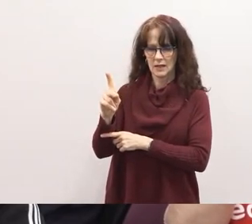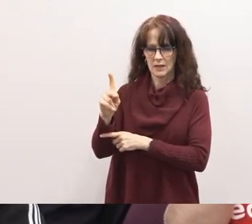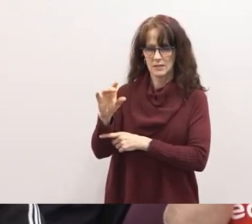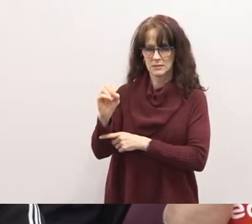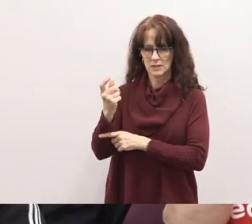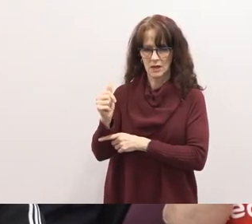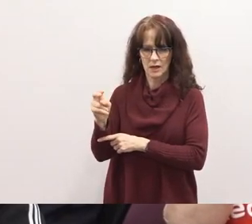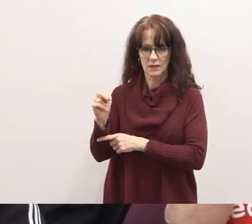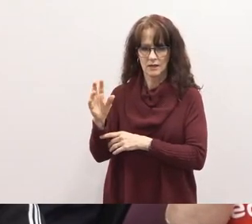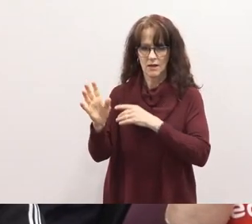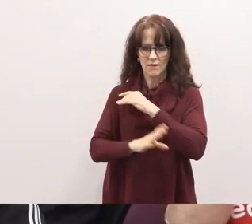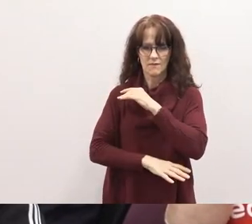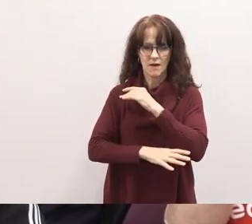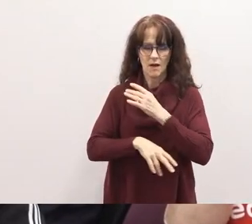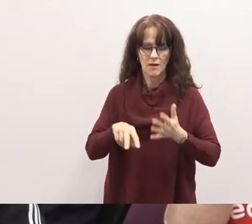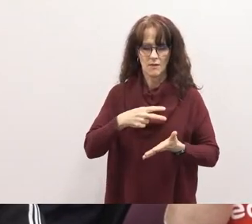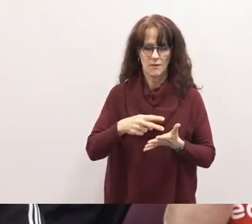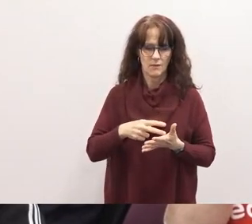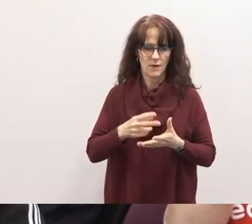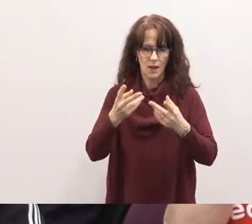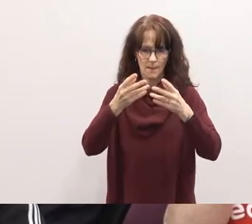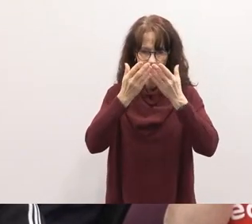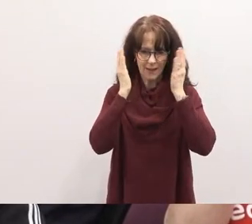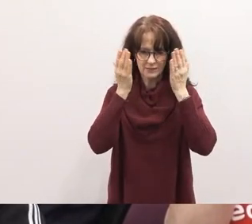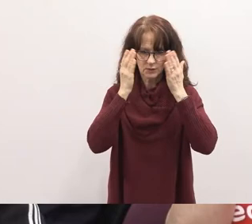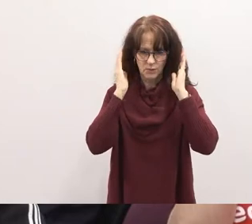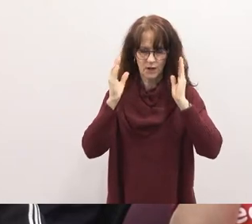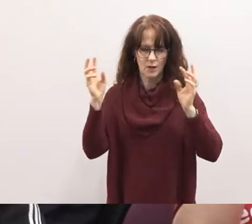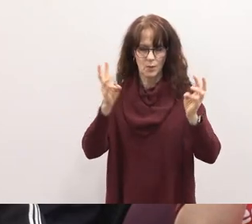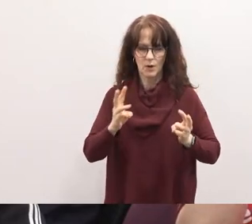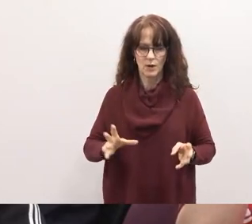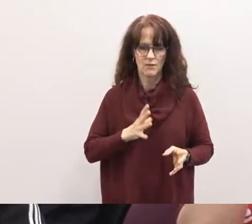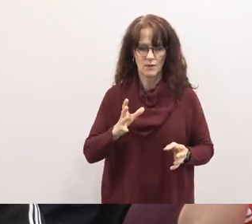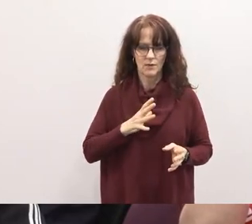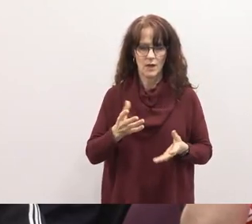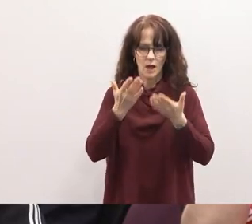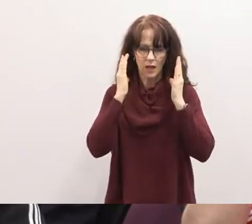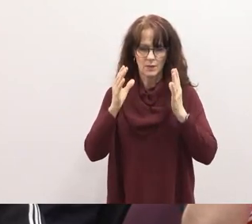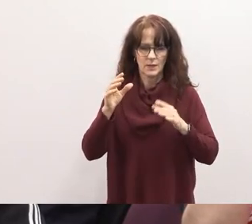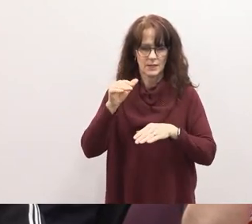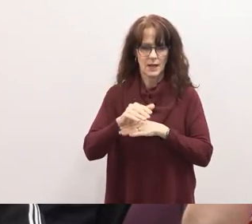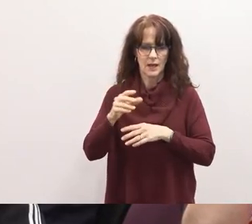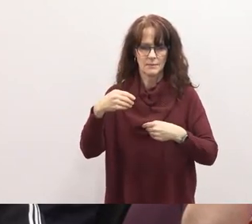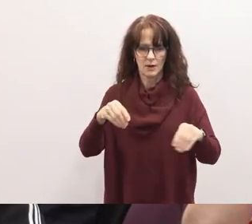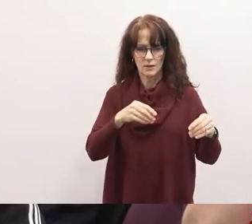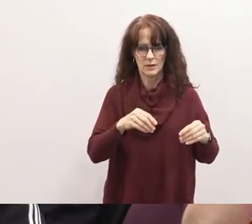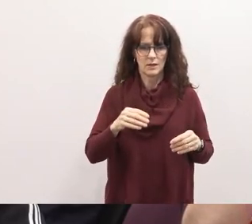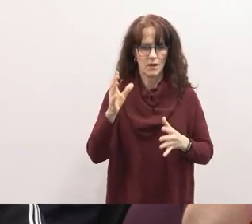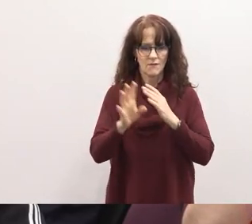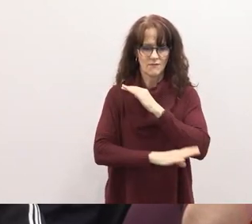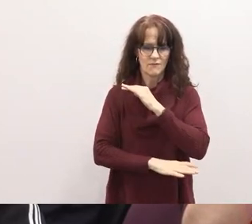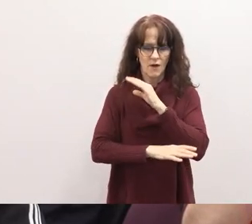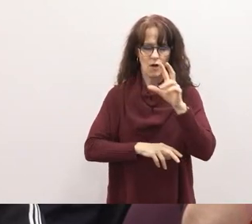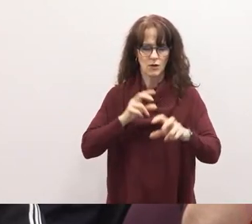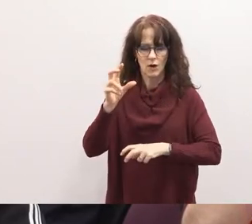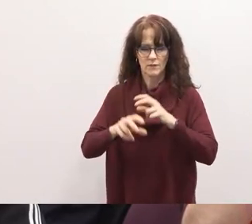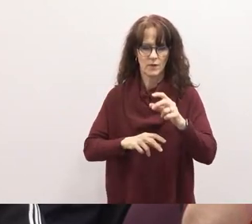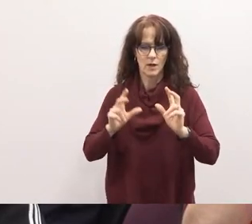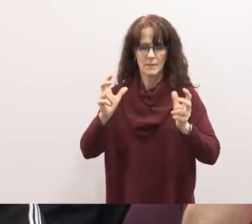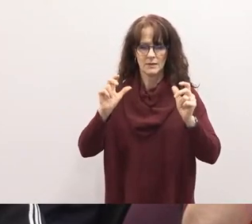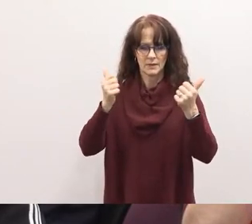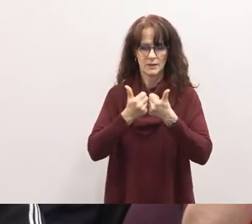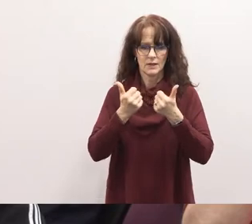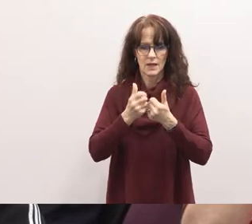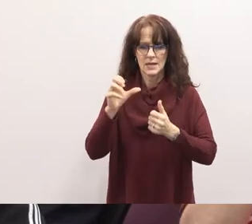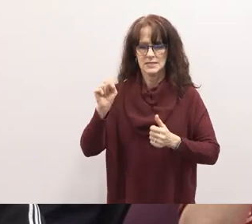formal, masquerade, winter formal, Halloween night market, fall carnival, basketball games, and Sado Night